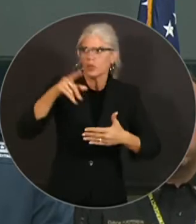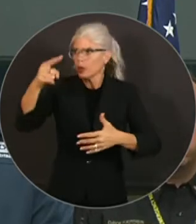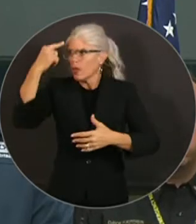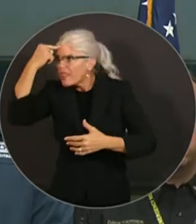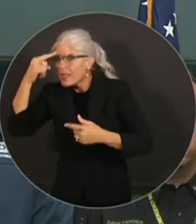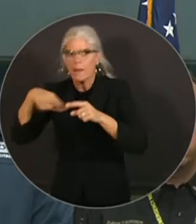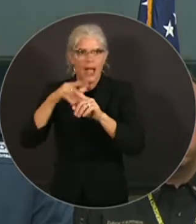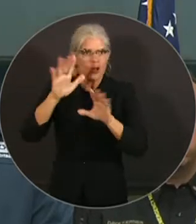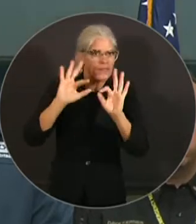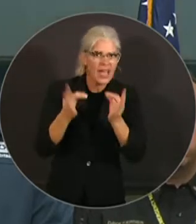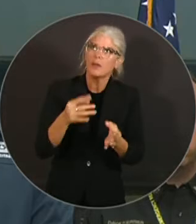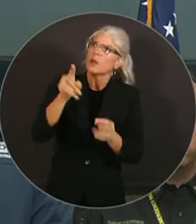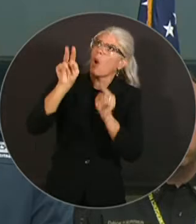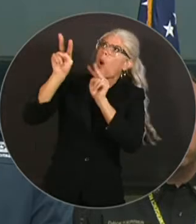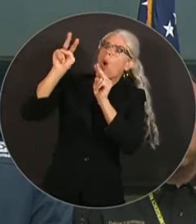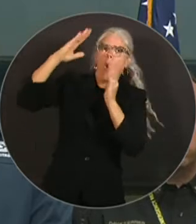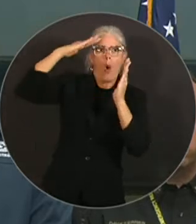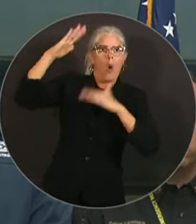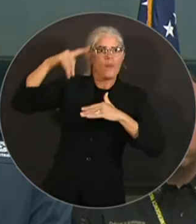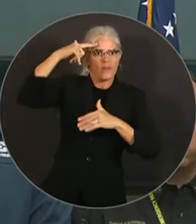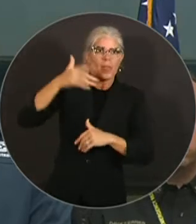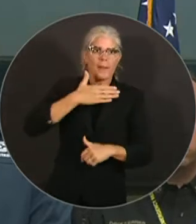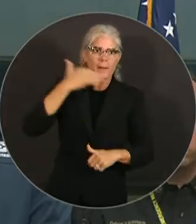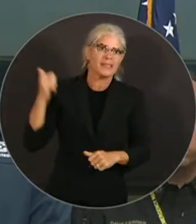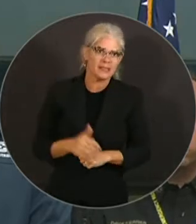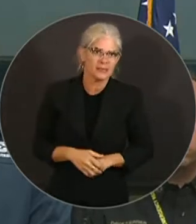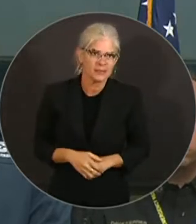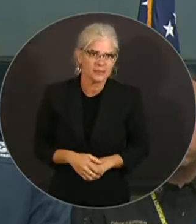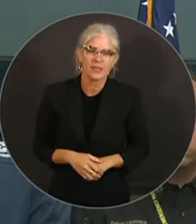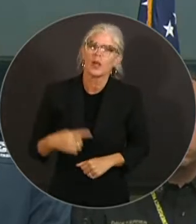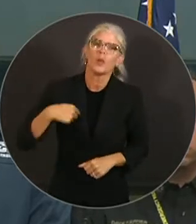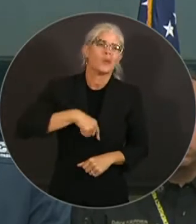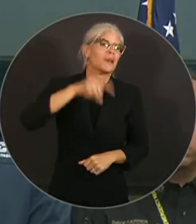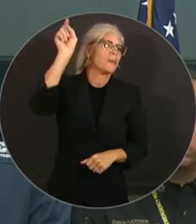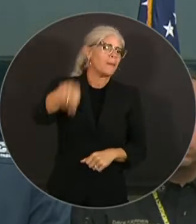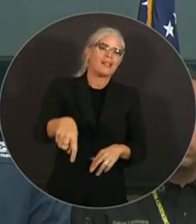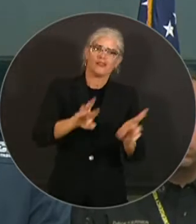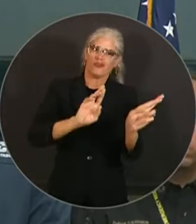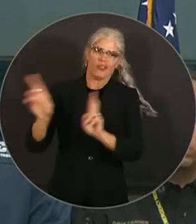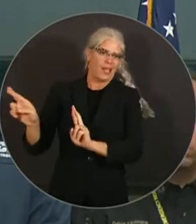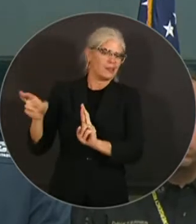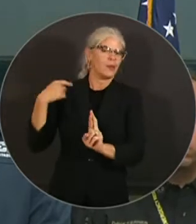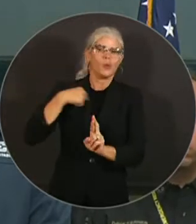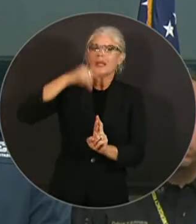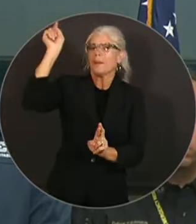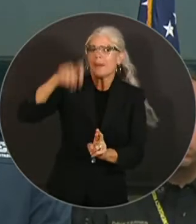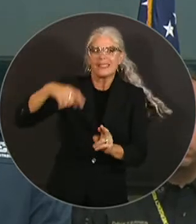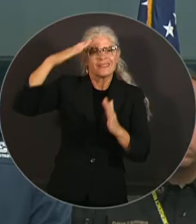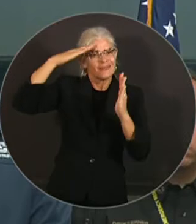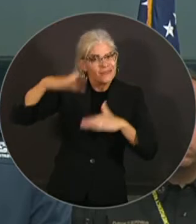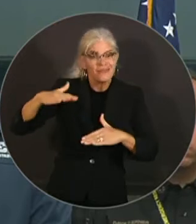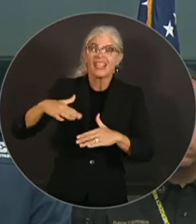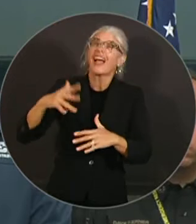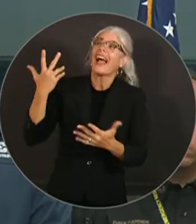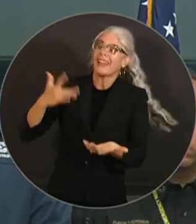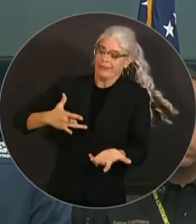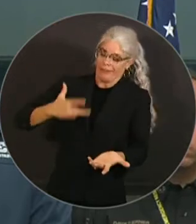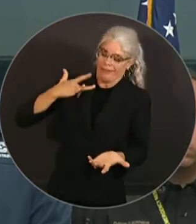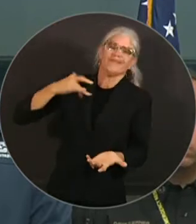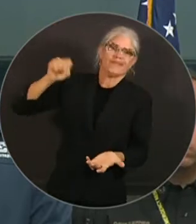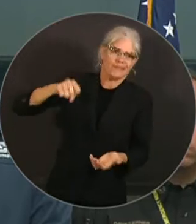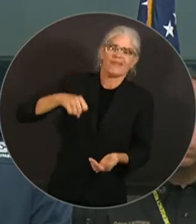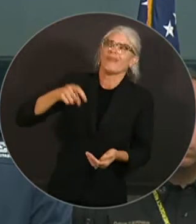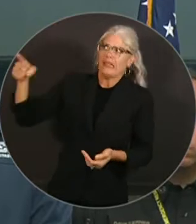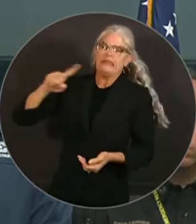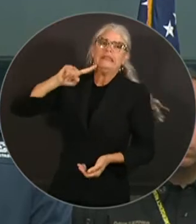for the best, but we have to be prepared and we have to expect a major, major impact in the middle of this